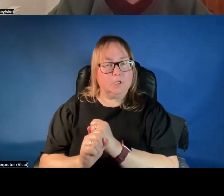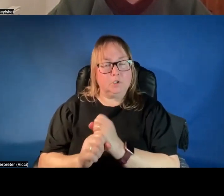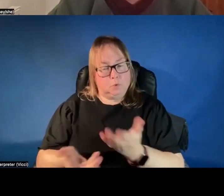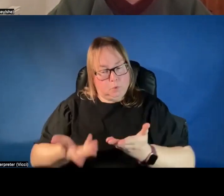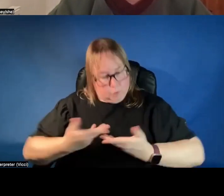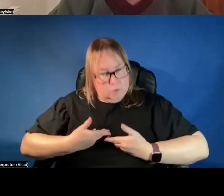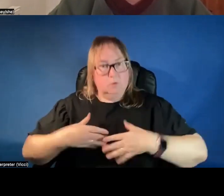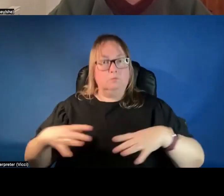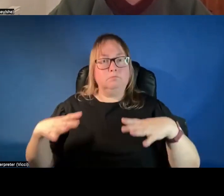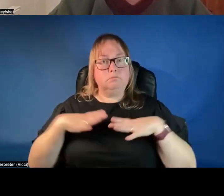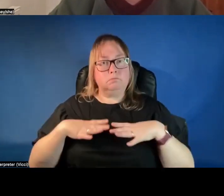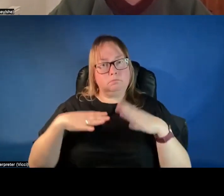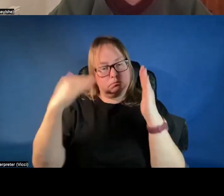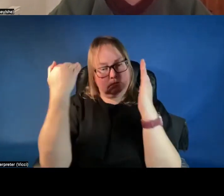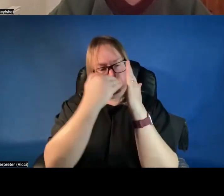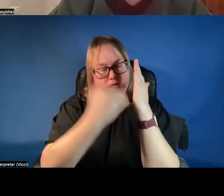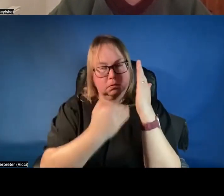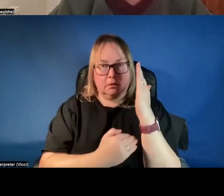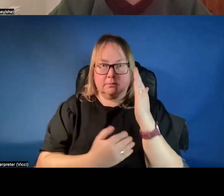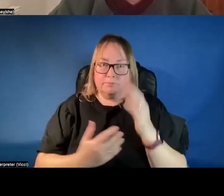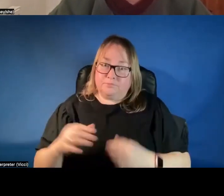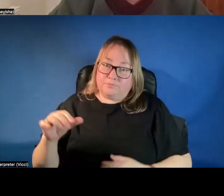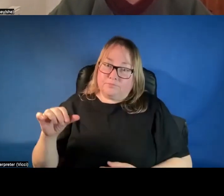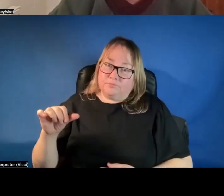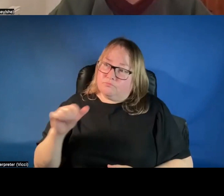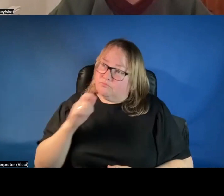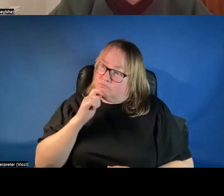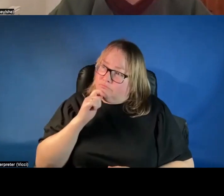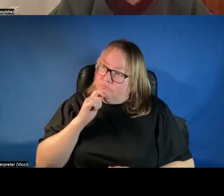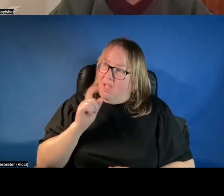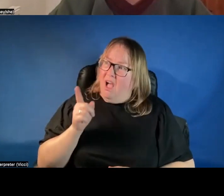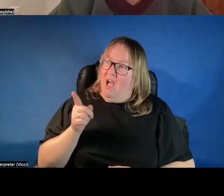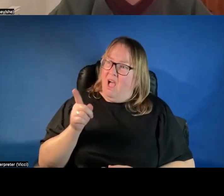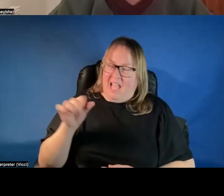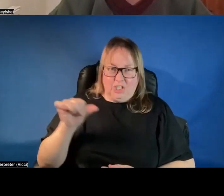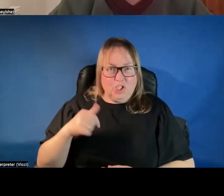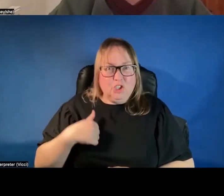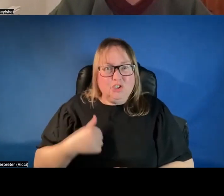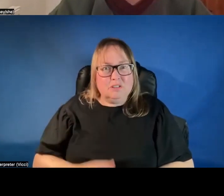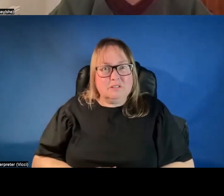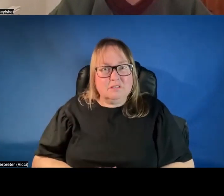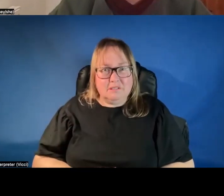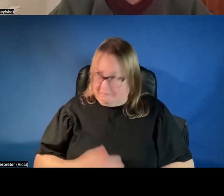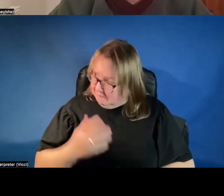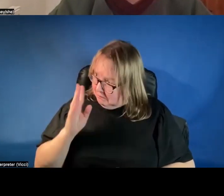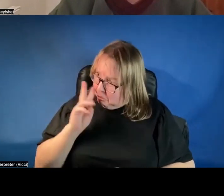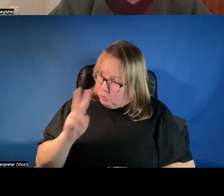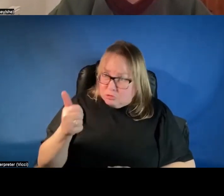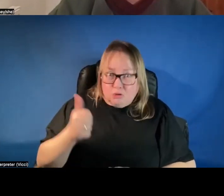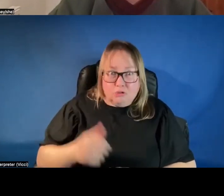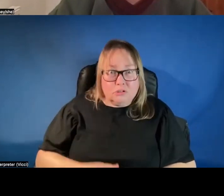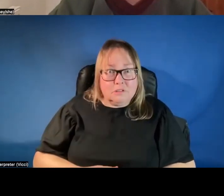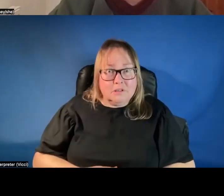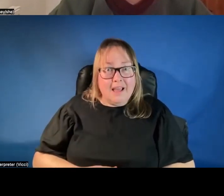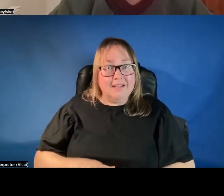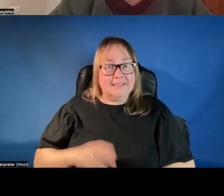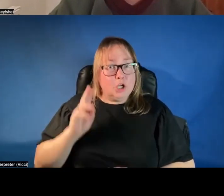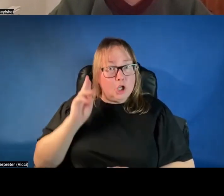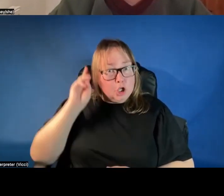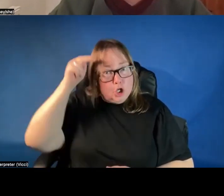meant that, hey, why don't I do that? That sounds good. Because it's because of my neurodiversity,